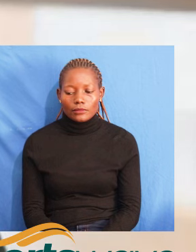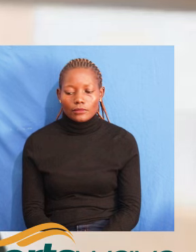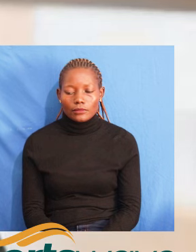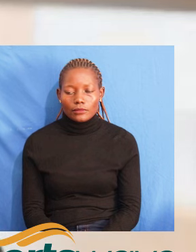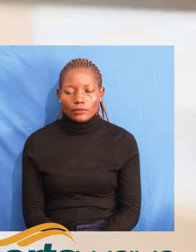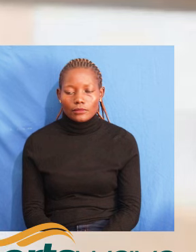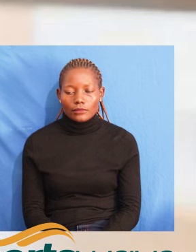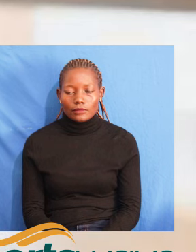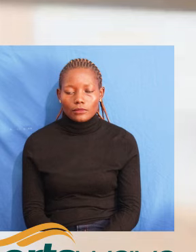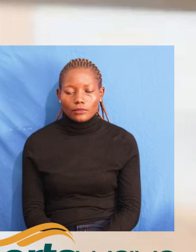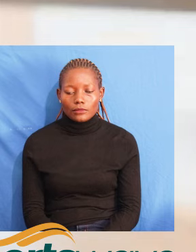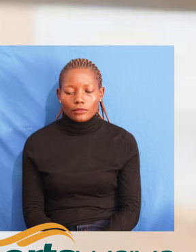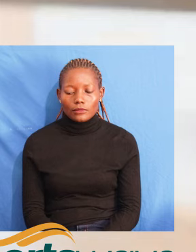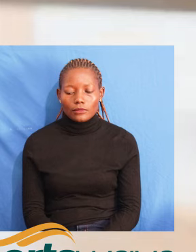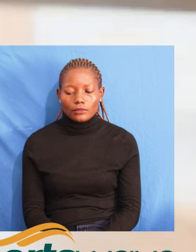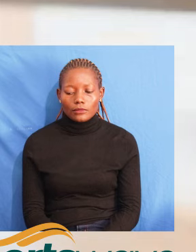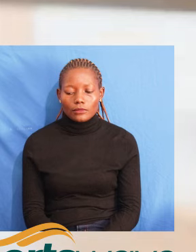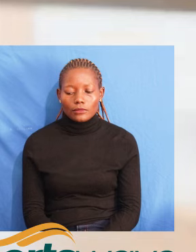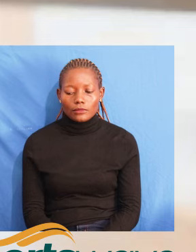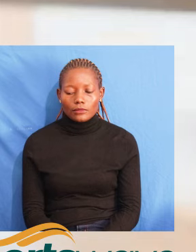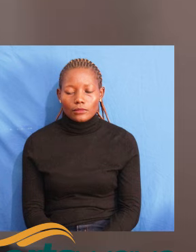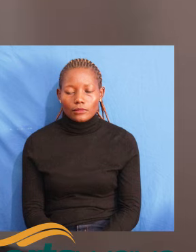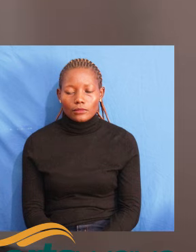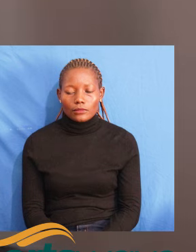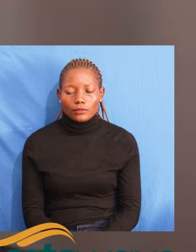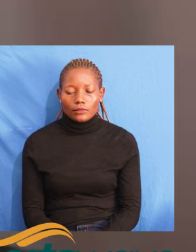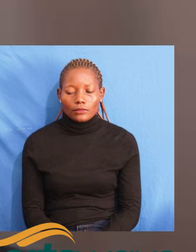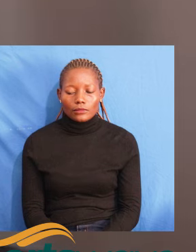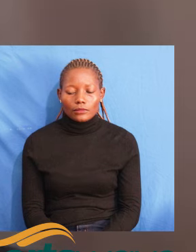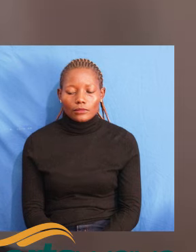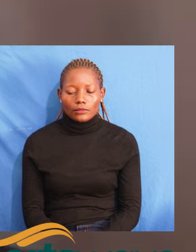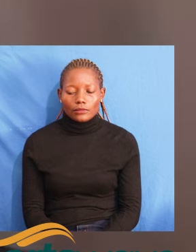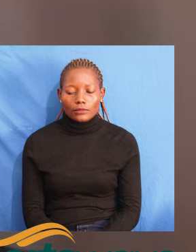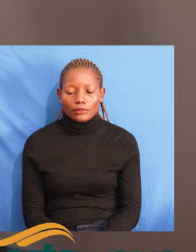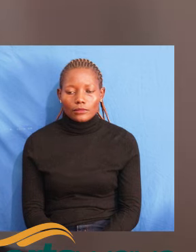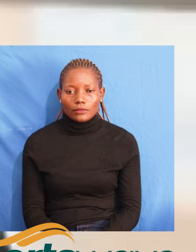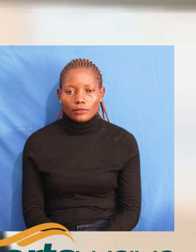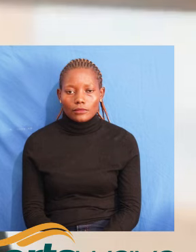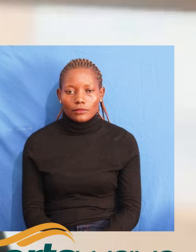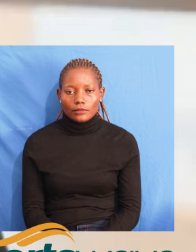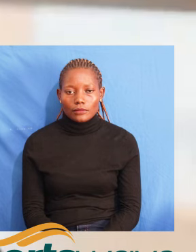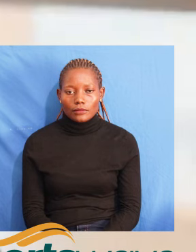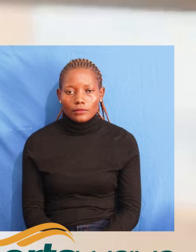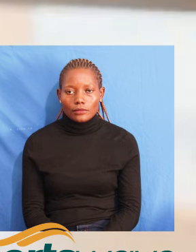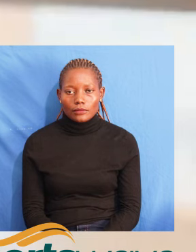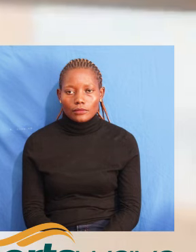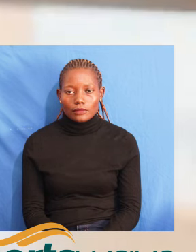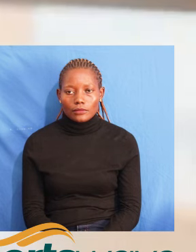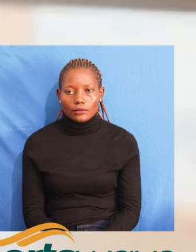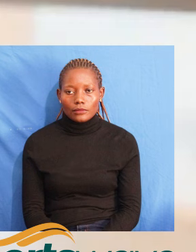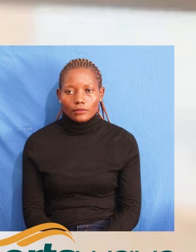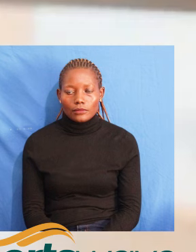Okay, there's a question in the chat box. Mhm. Let me read it out.